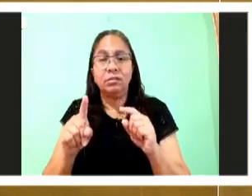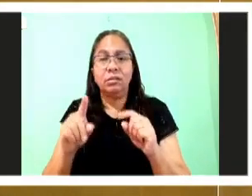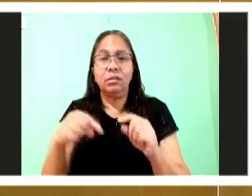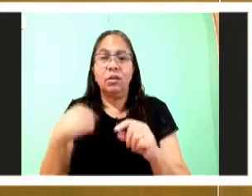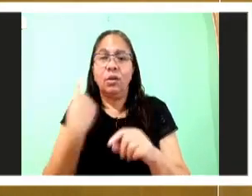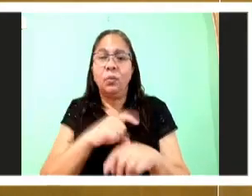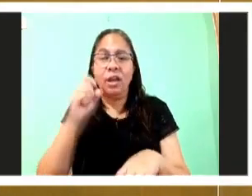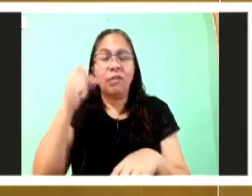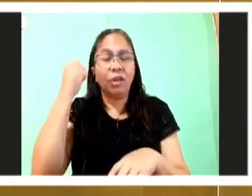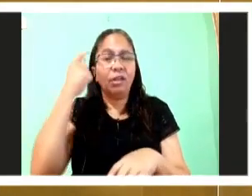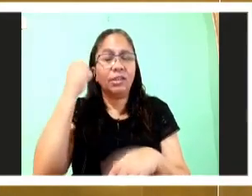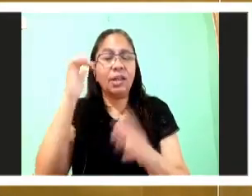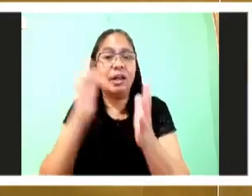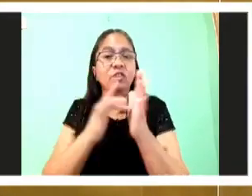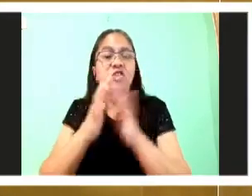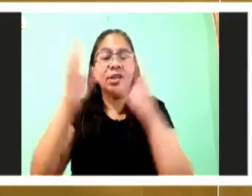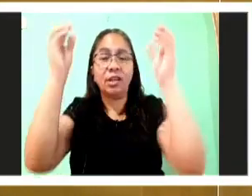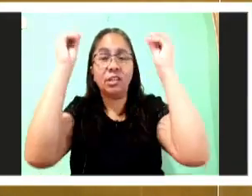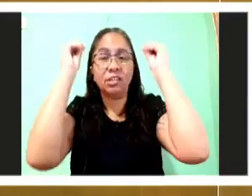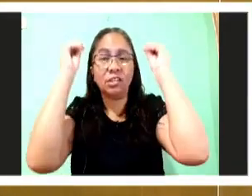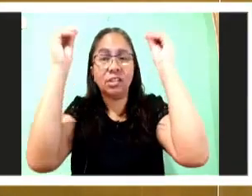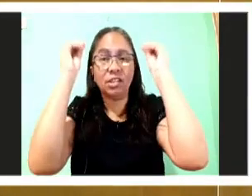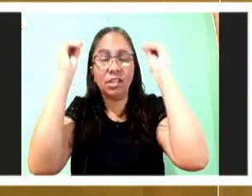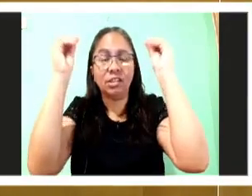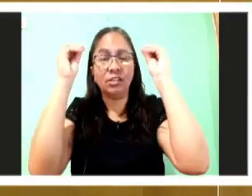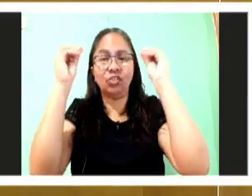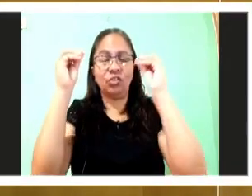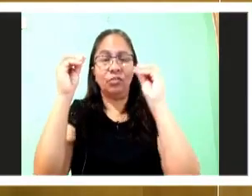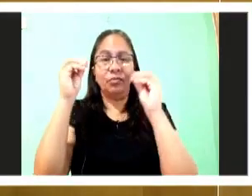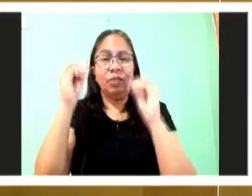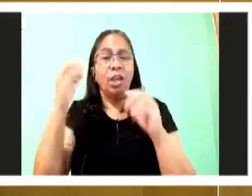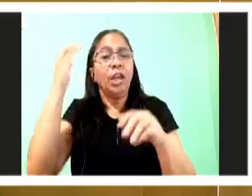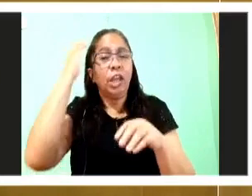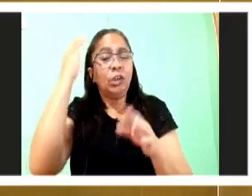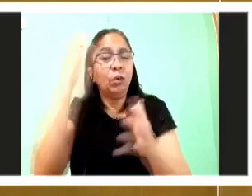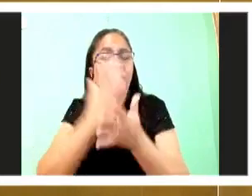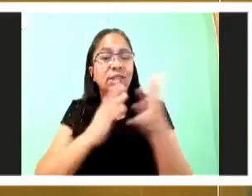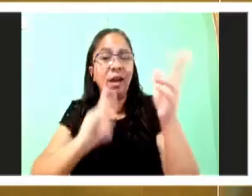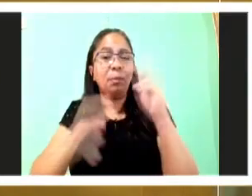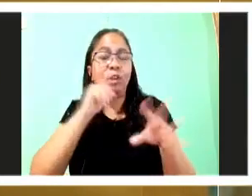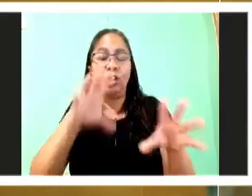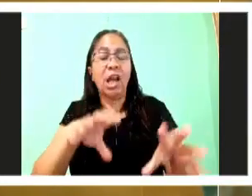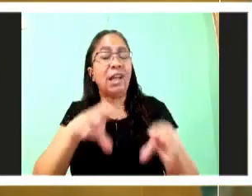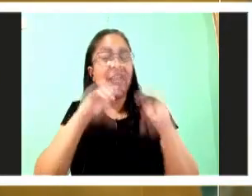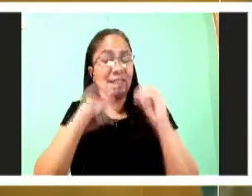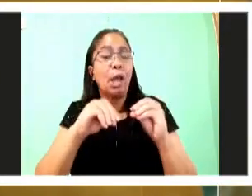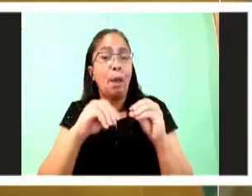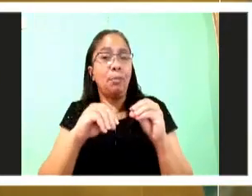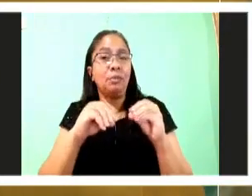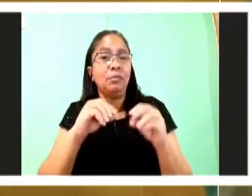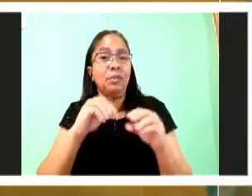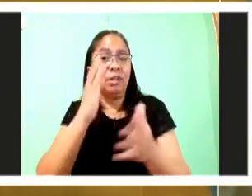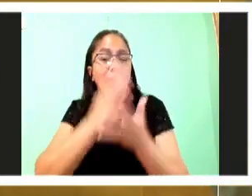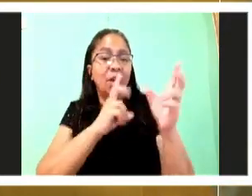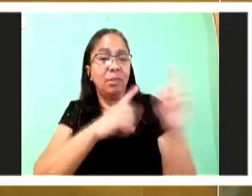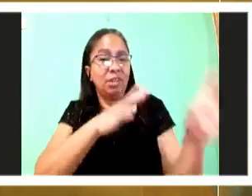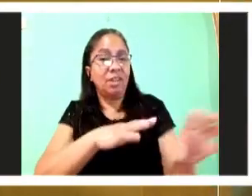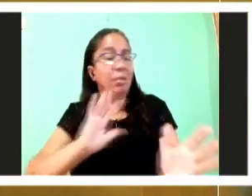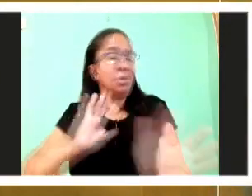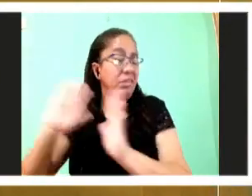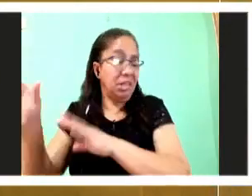teaching that Jesus was willing to lose disciples over. And therefore, we can't play with the teaching. You know, up